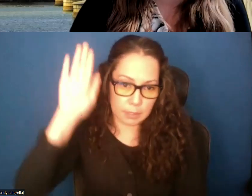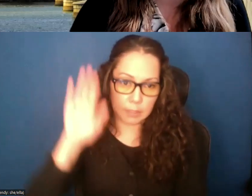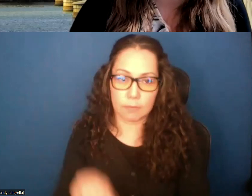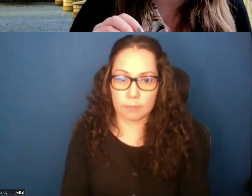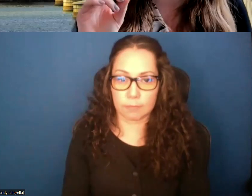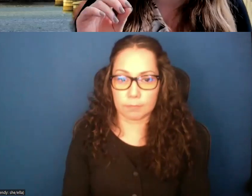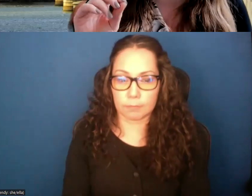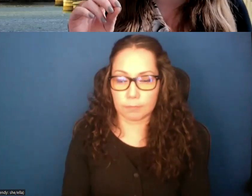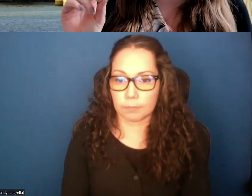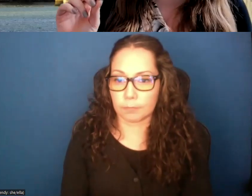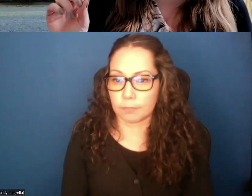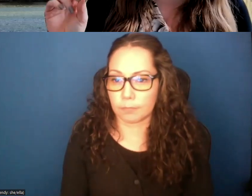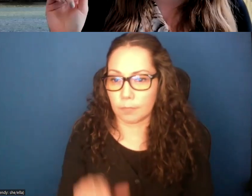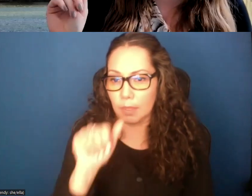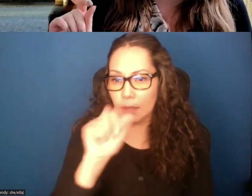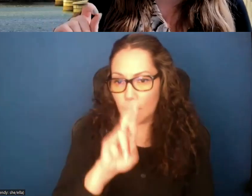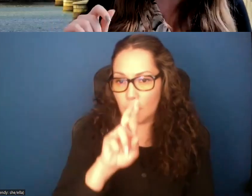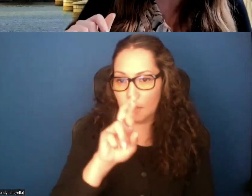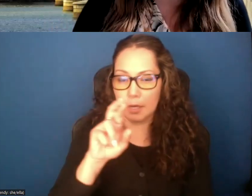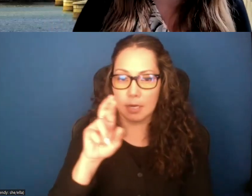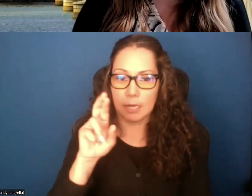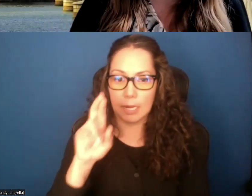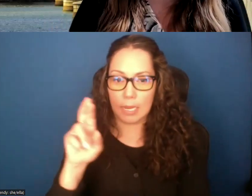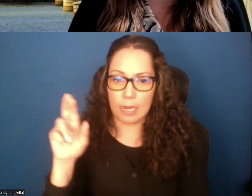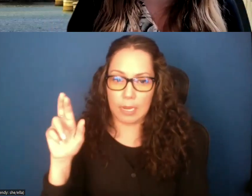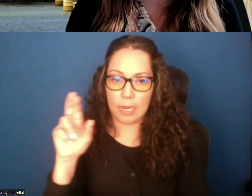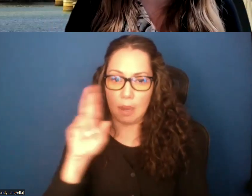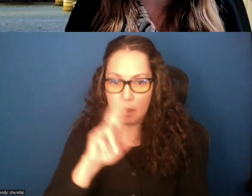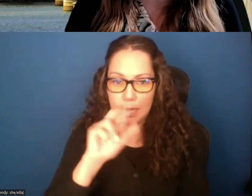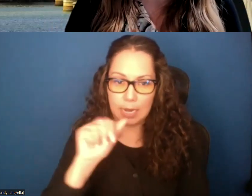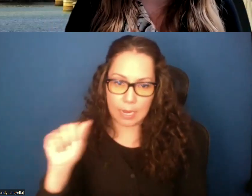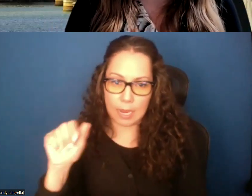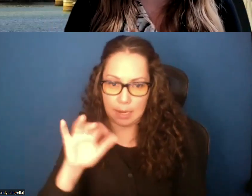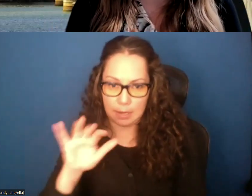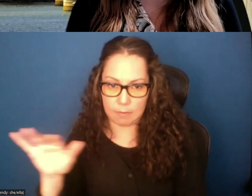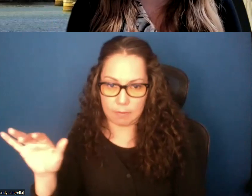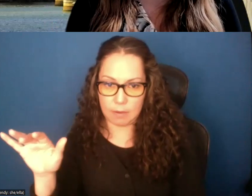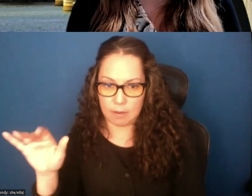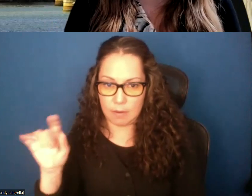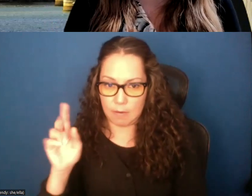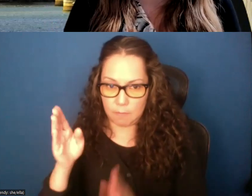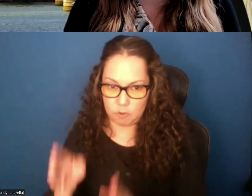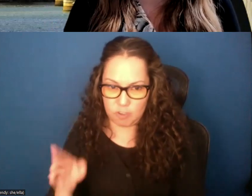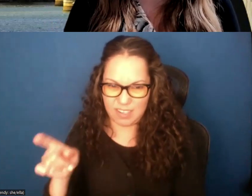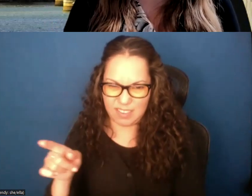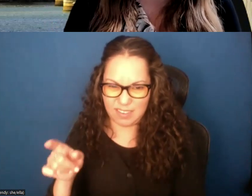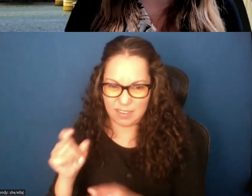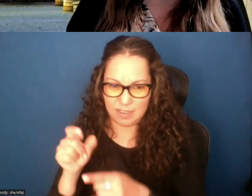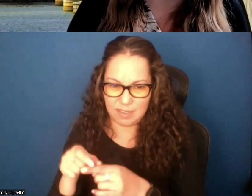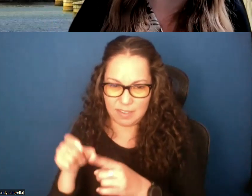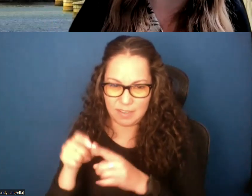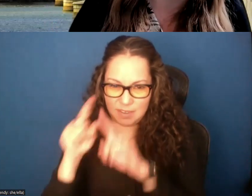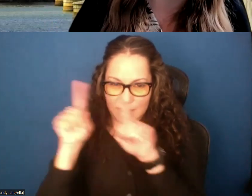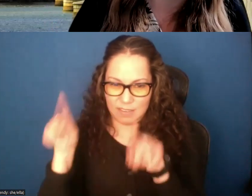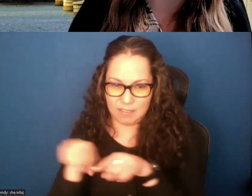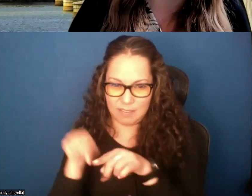-A-S, sorry, R-A-A-H-S Inc., when I know you've had your hands raised for a little while now. Thank you for your patience.